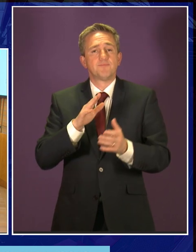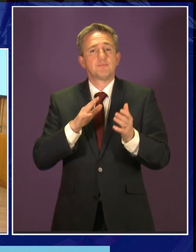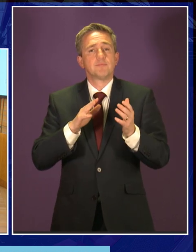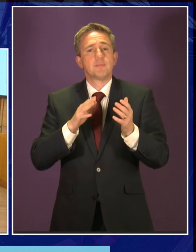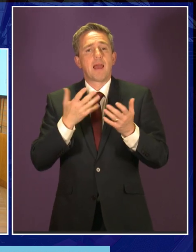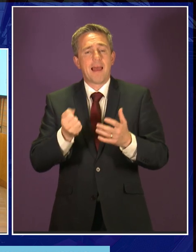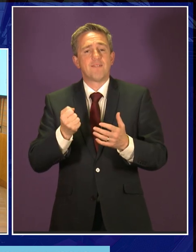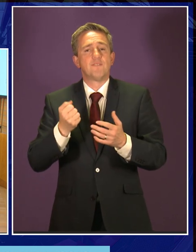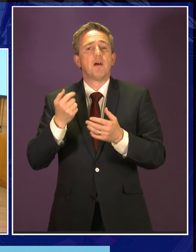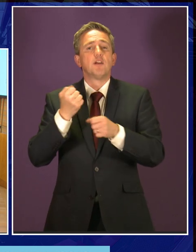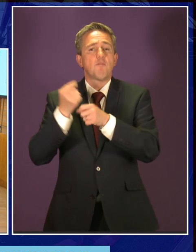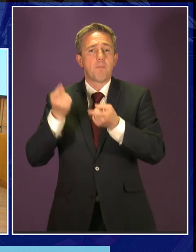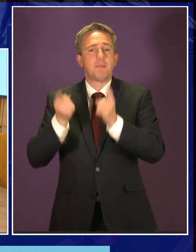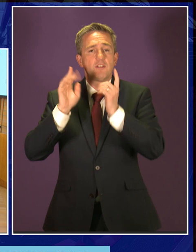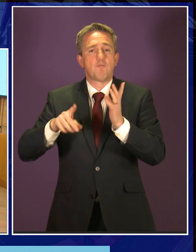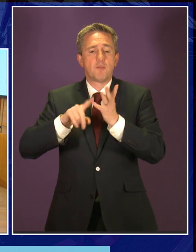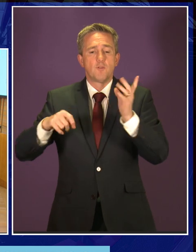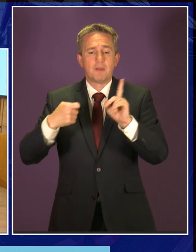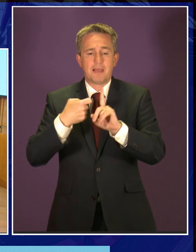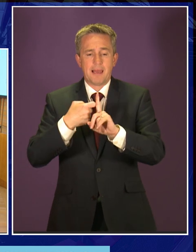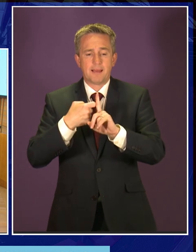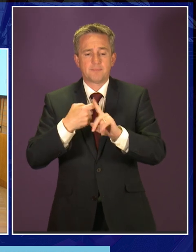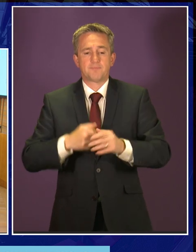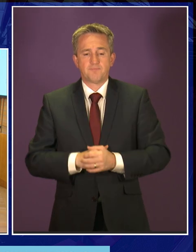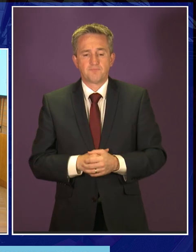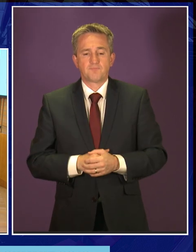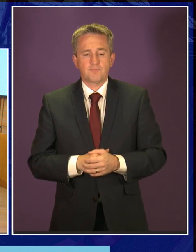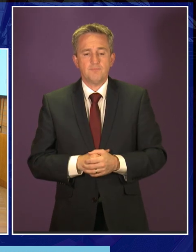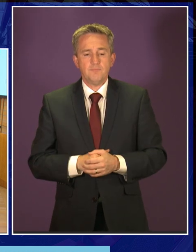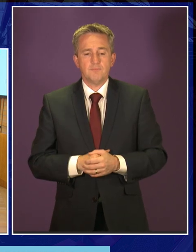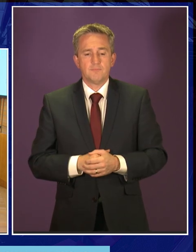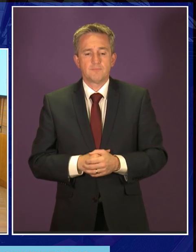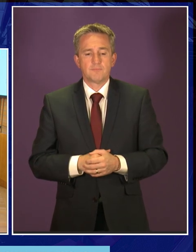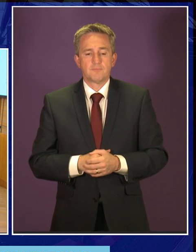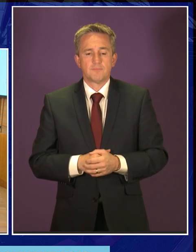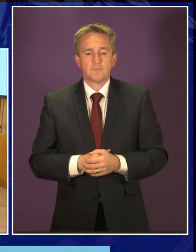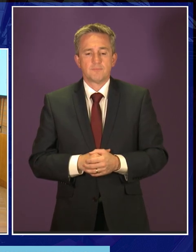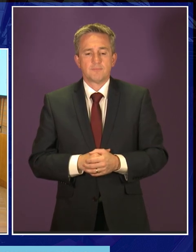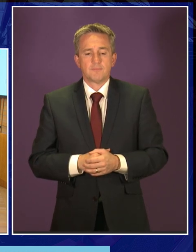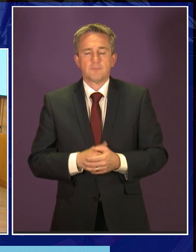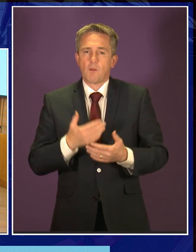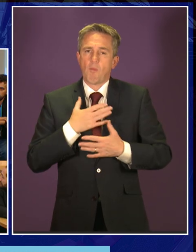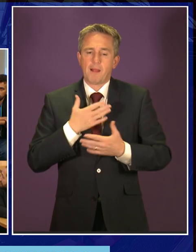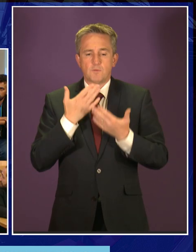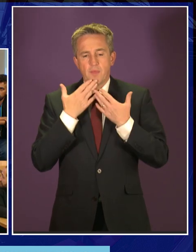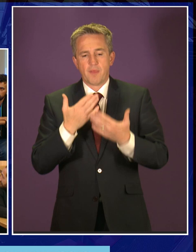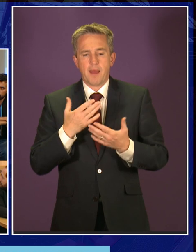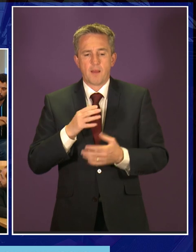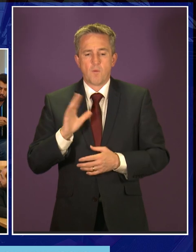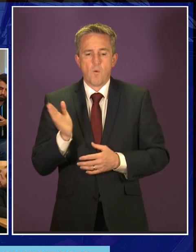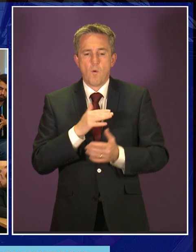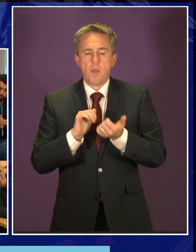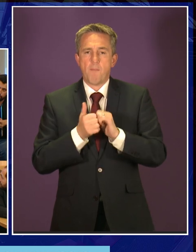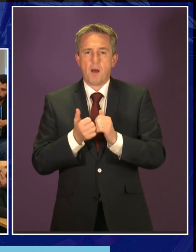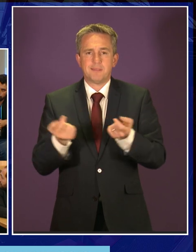for Arts, Heritage and Tourism. Well, thank you very much, Presiding Officer. I'd like to take the opportunity to thank all the partners